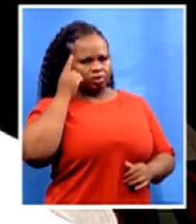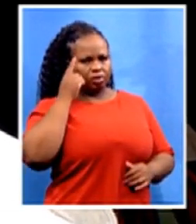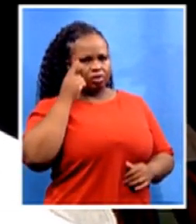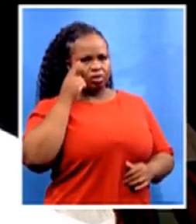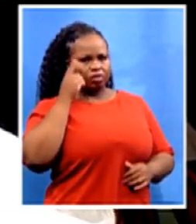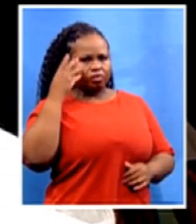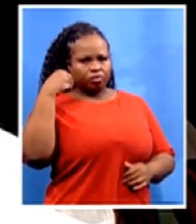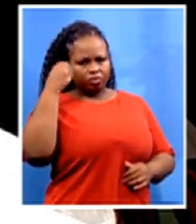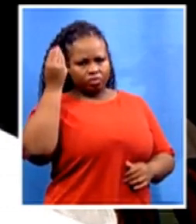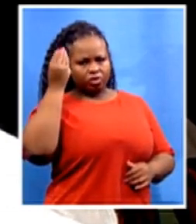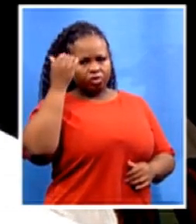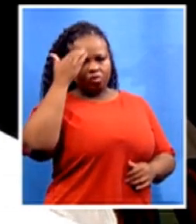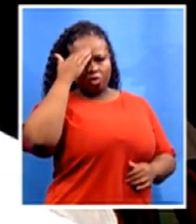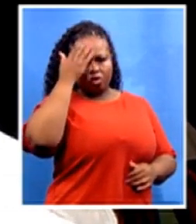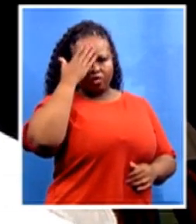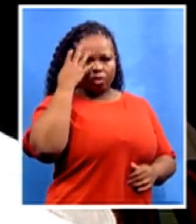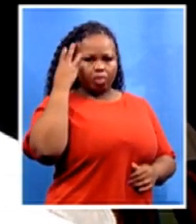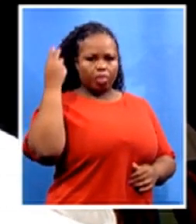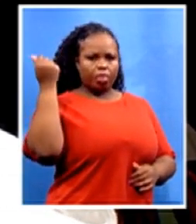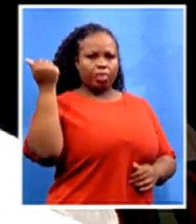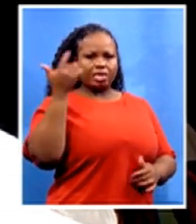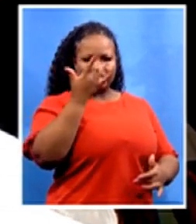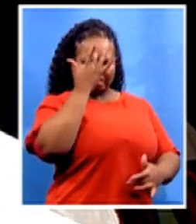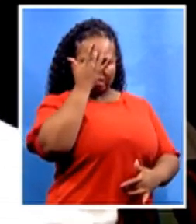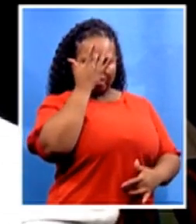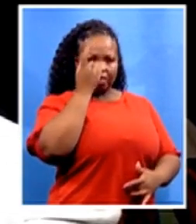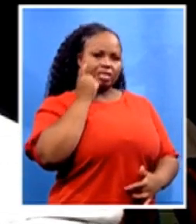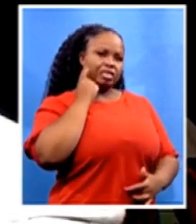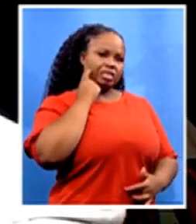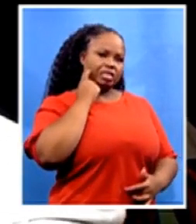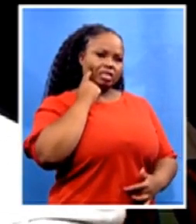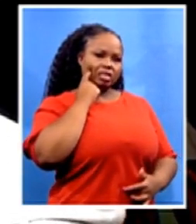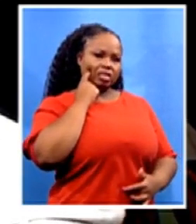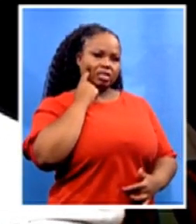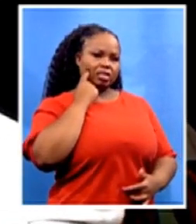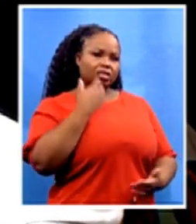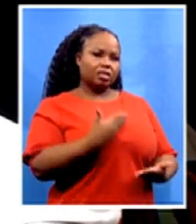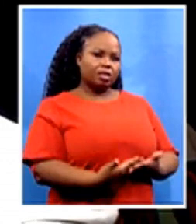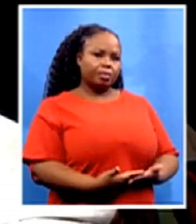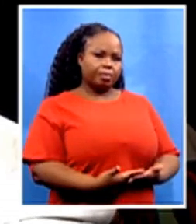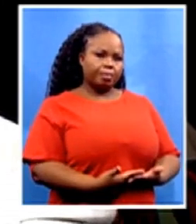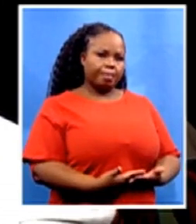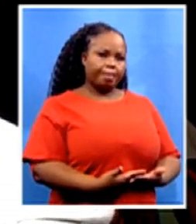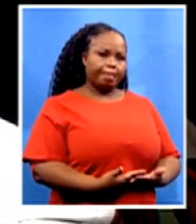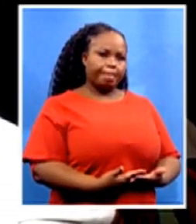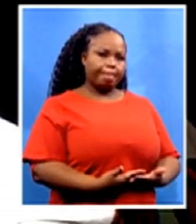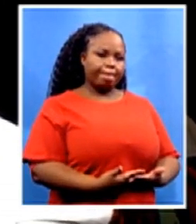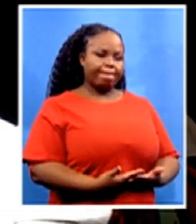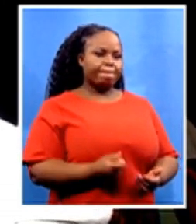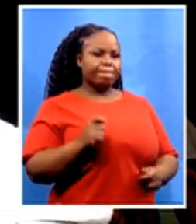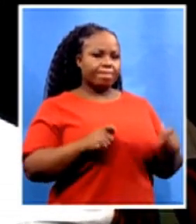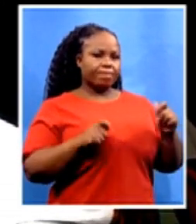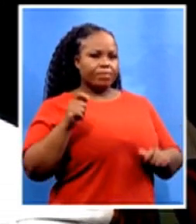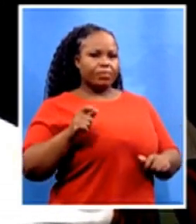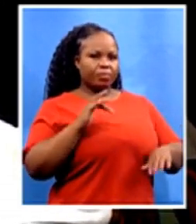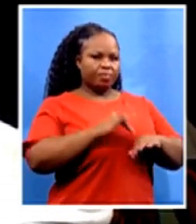develop all these mental health conditions. So maybe we would be sensitive enough not to